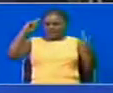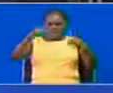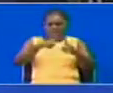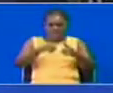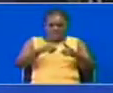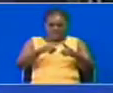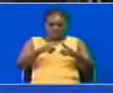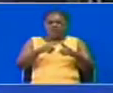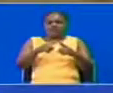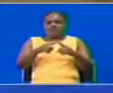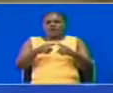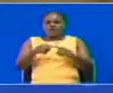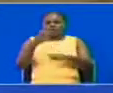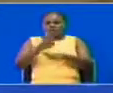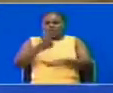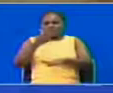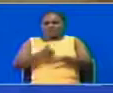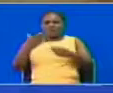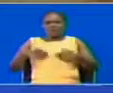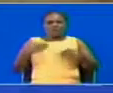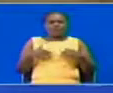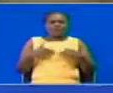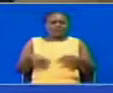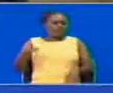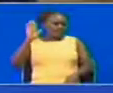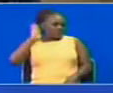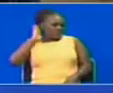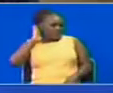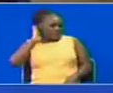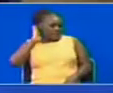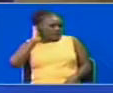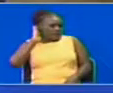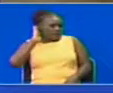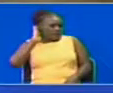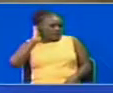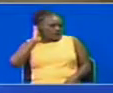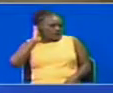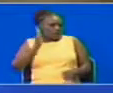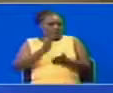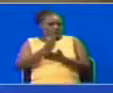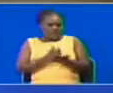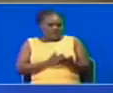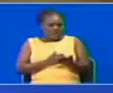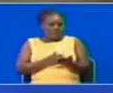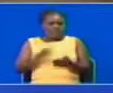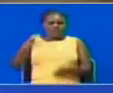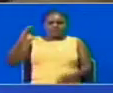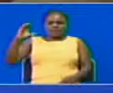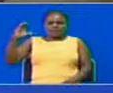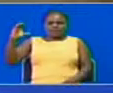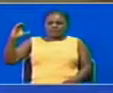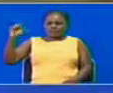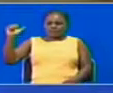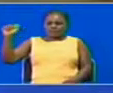counterfeit people and blacklisted people. Let's just listen in to some of the things that were said there